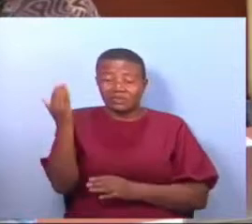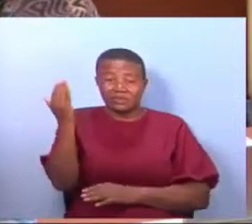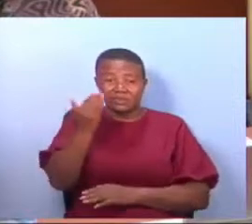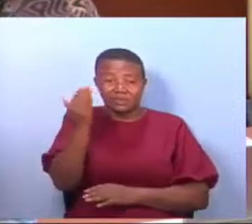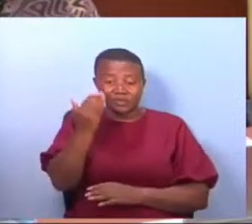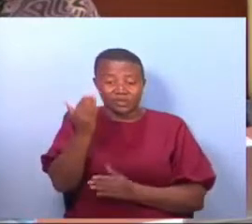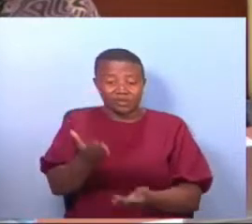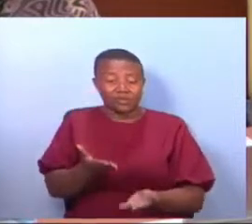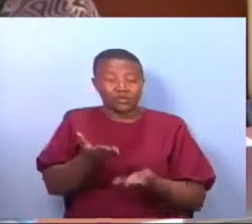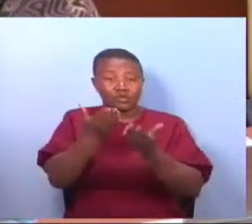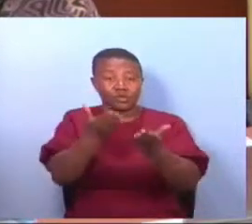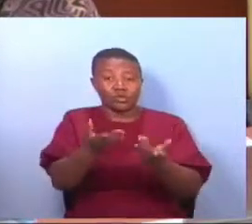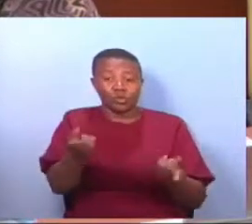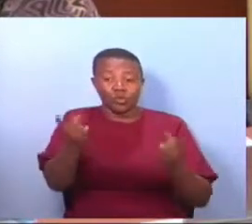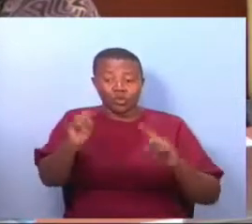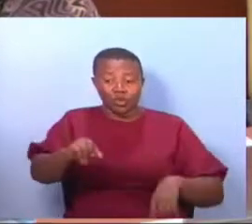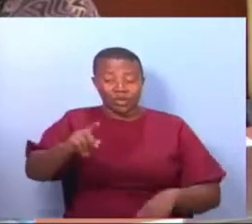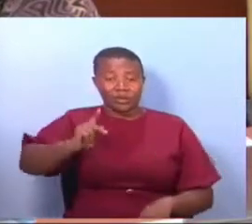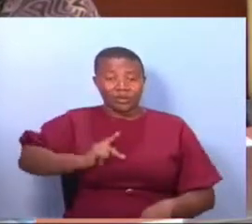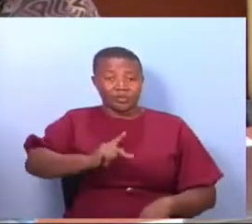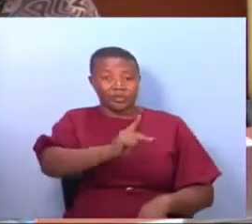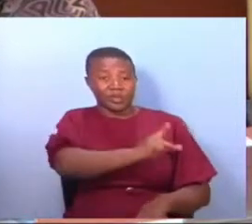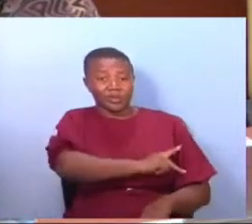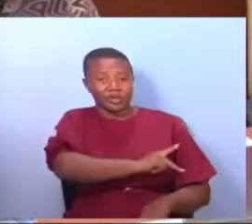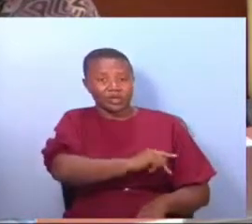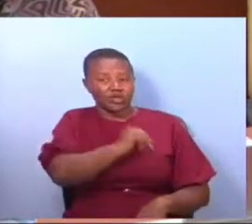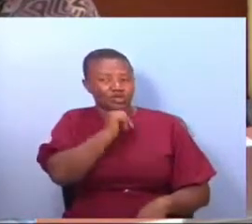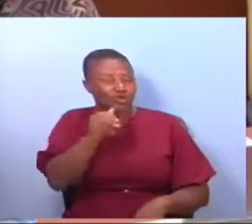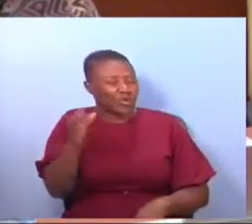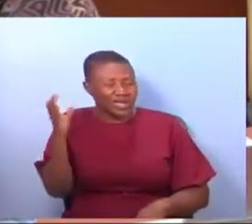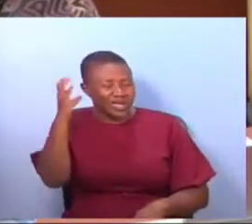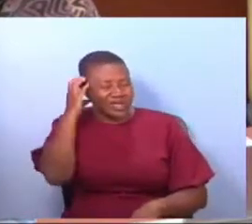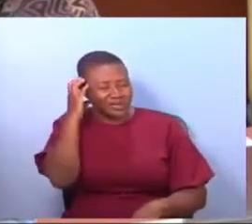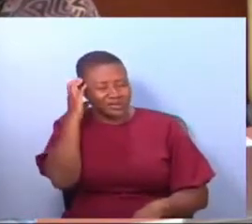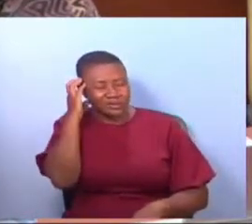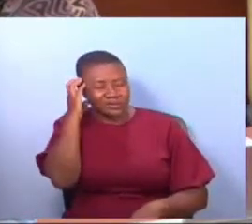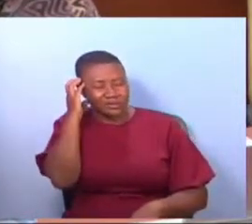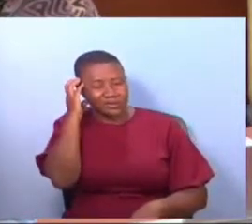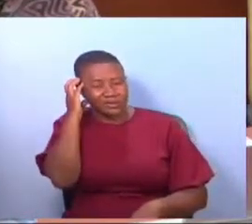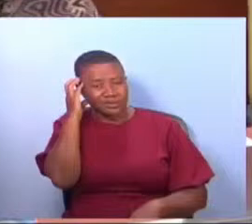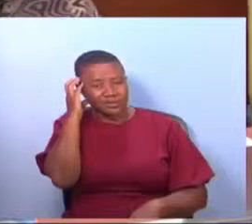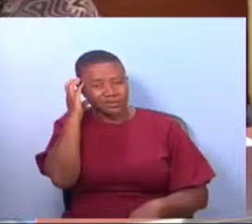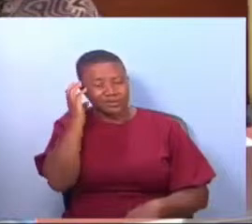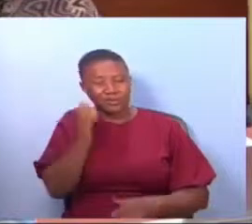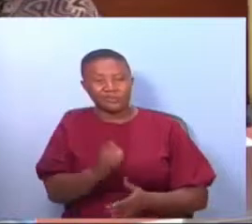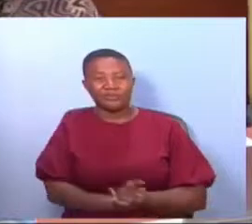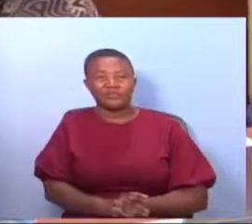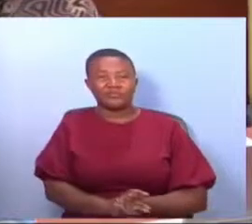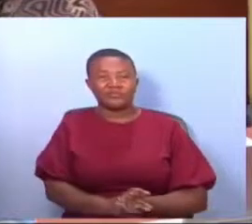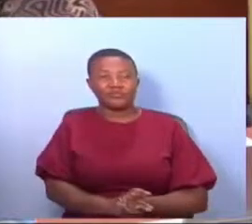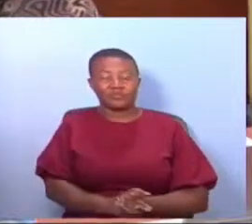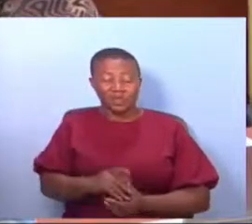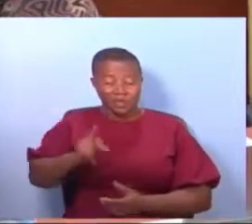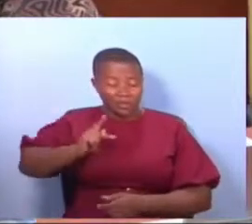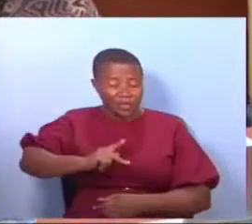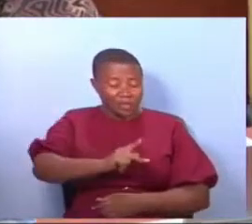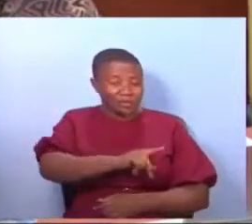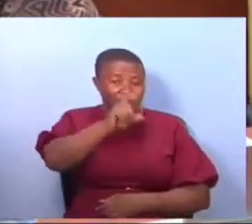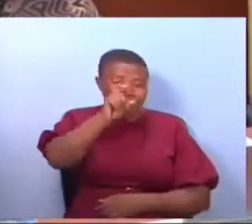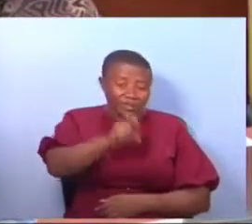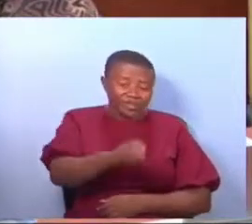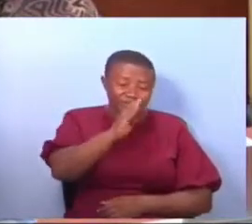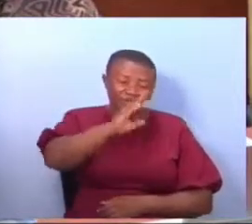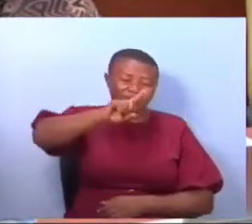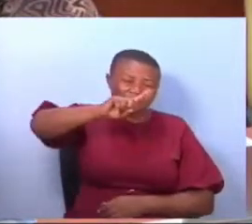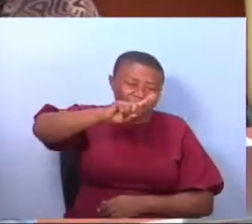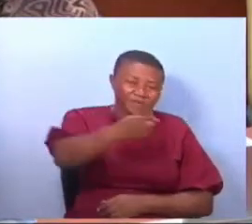Parliament has not already received the communication. Parliament should be the first